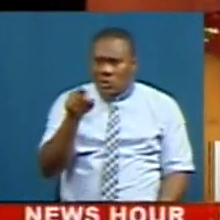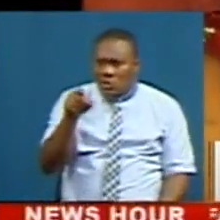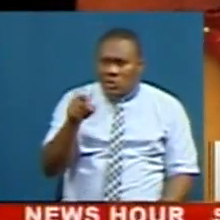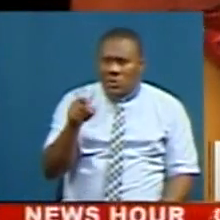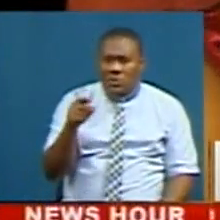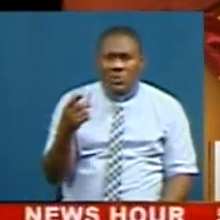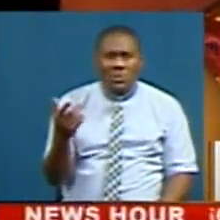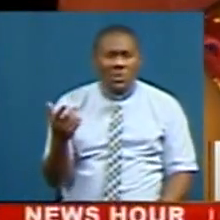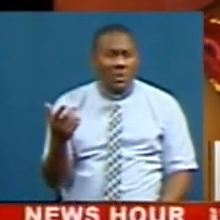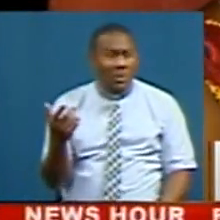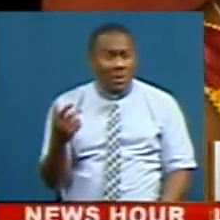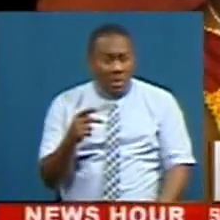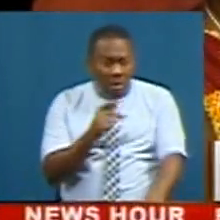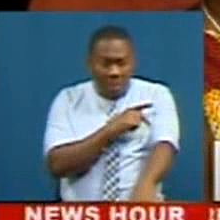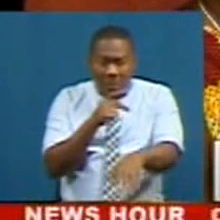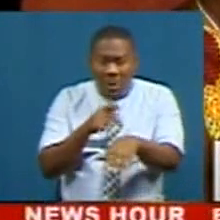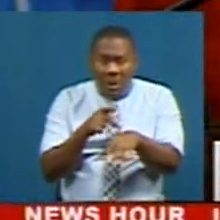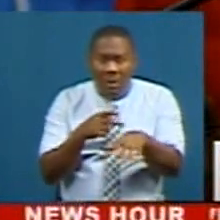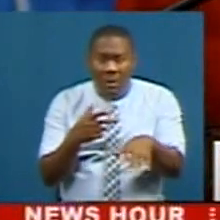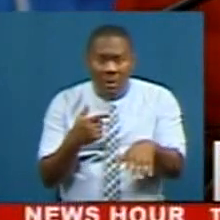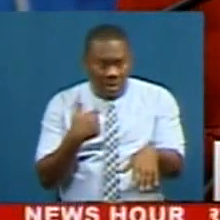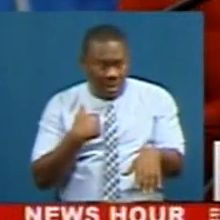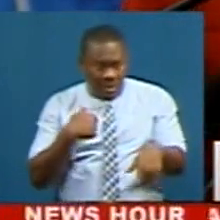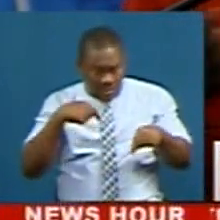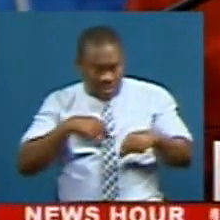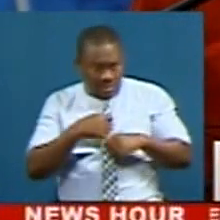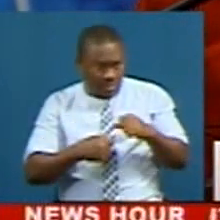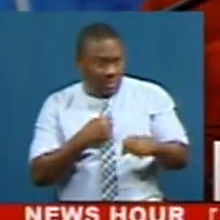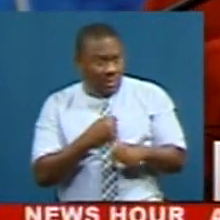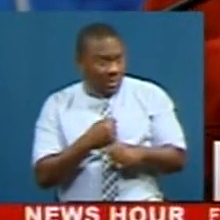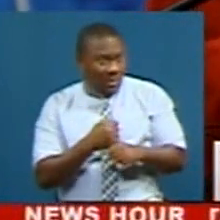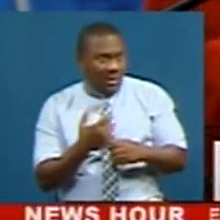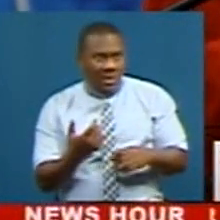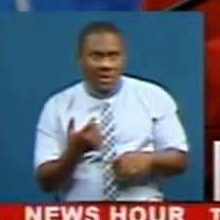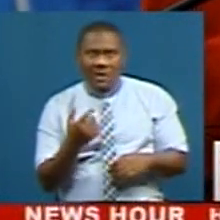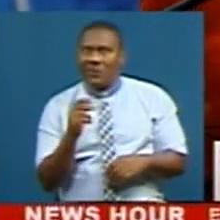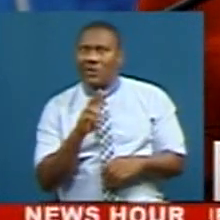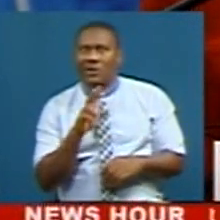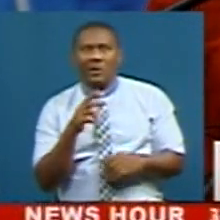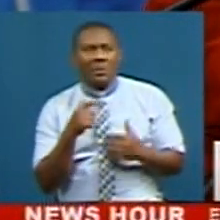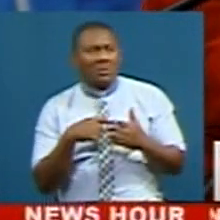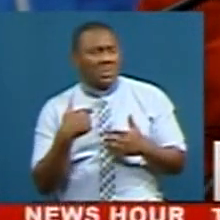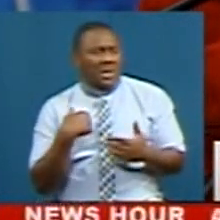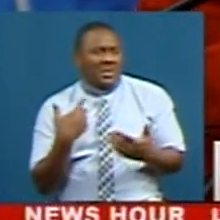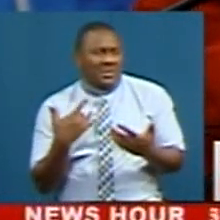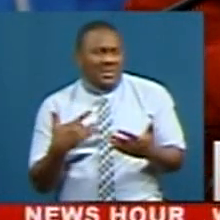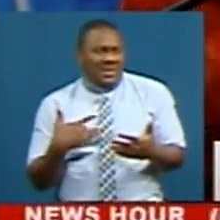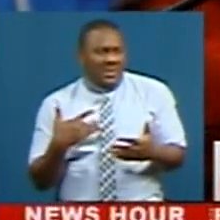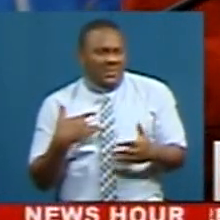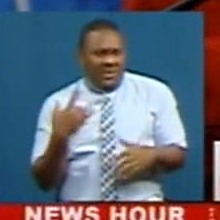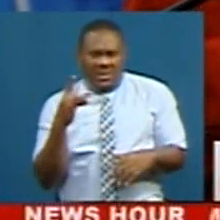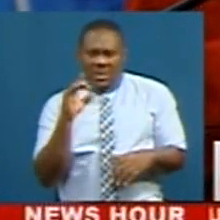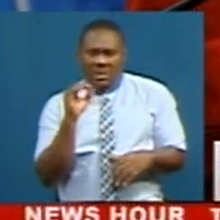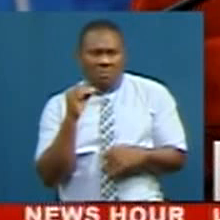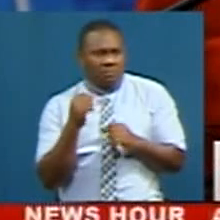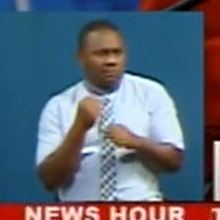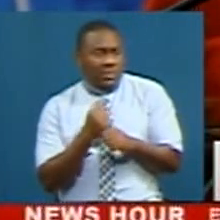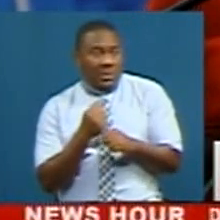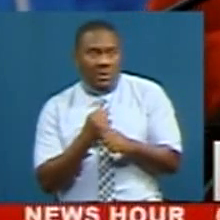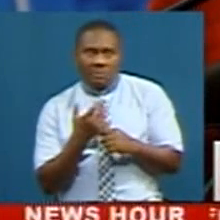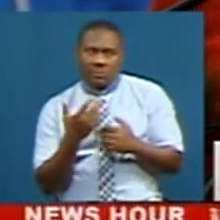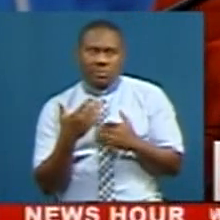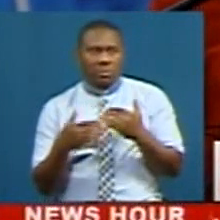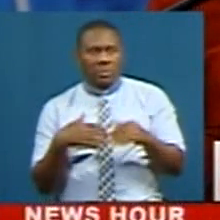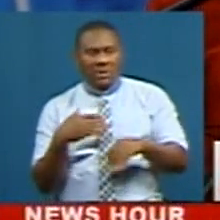turned 43 this year, but I feel like an 80-year-old because of the treatment I'm having. It's helping me with the pain, but you get all these joint